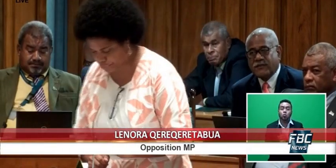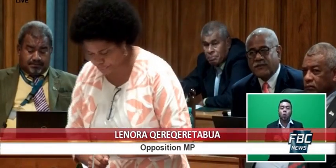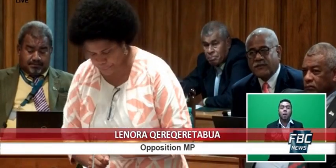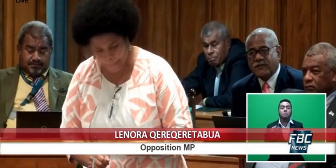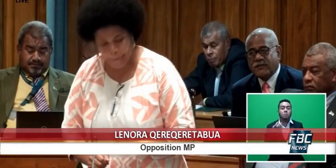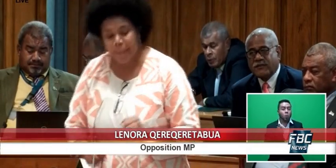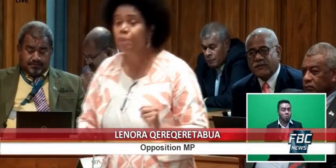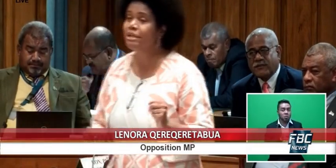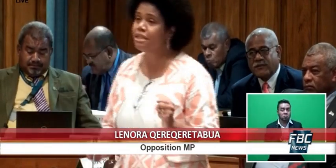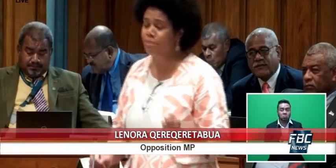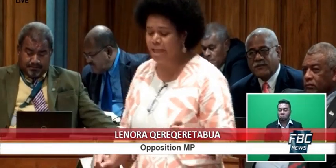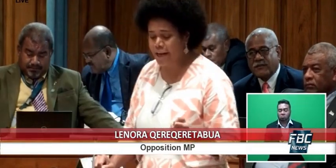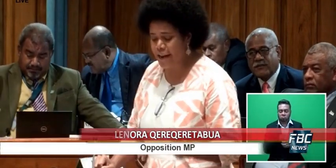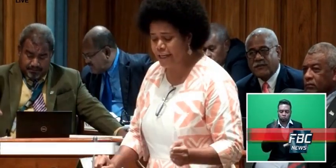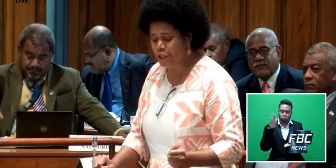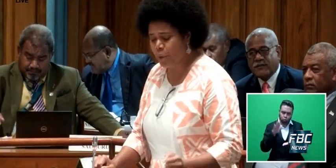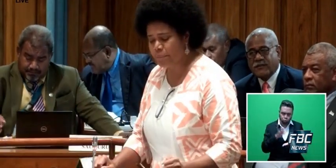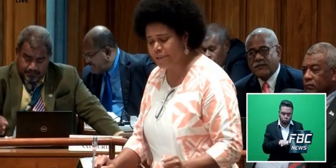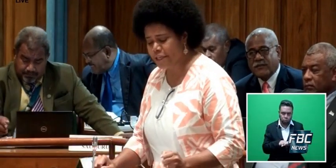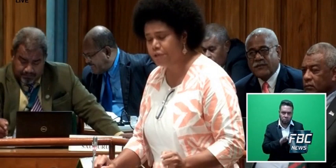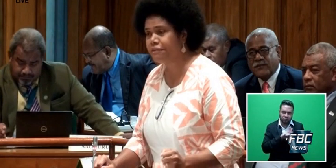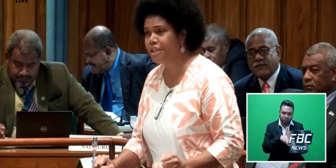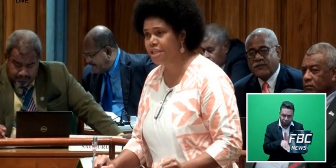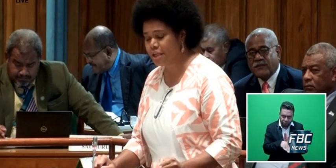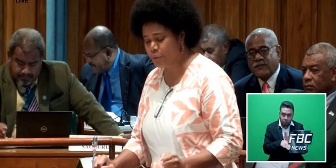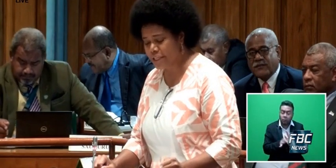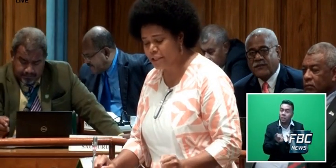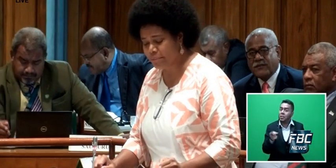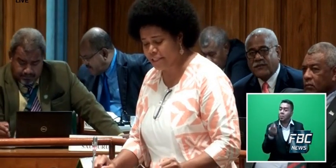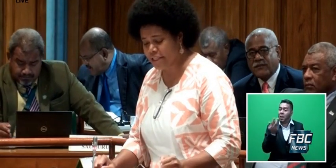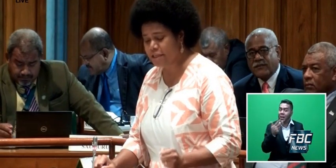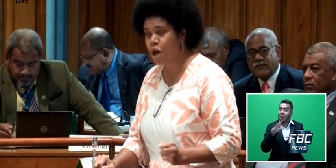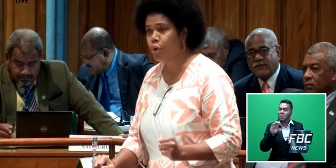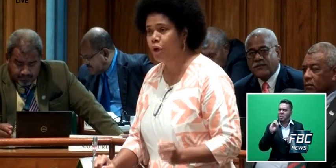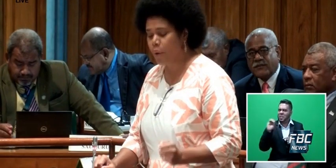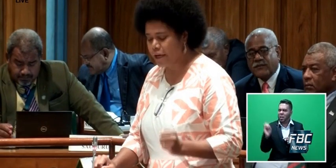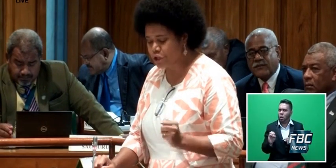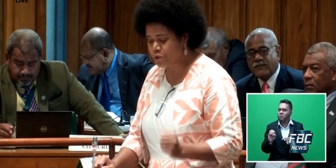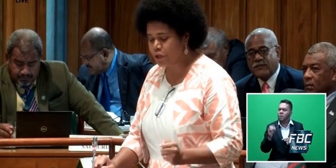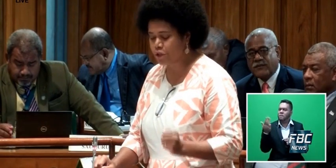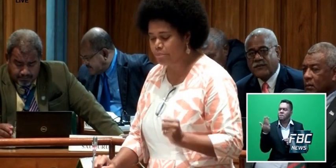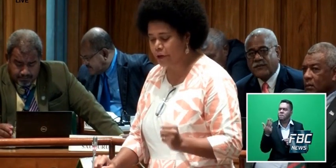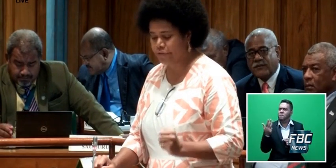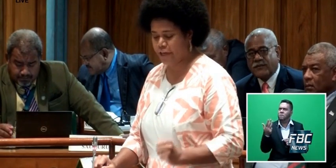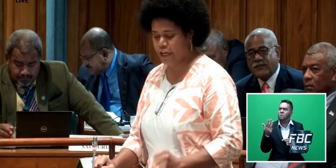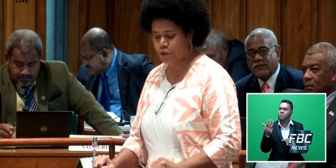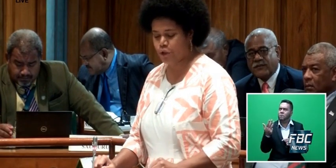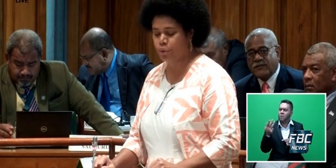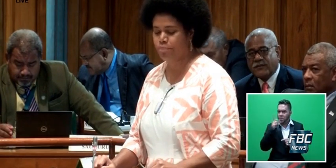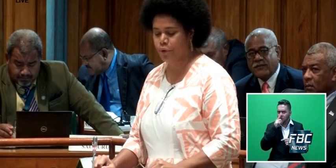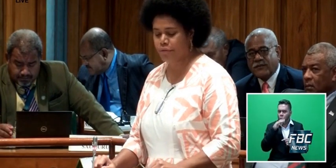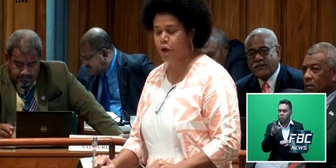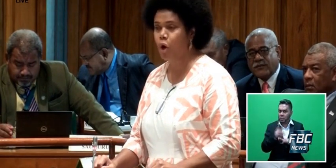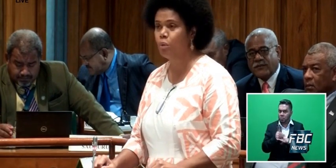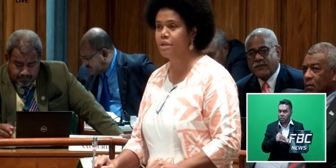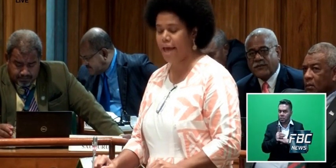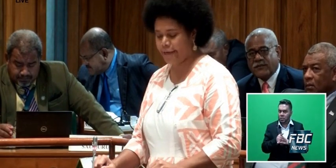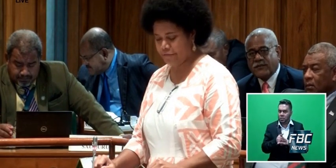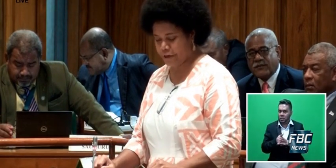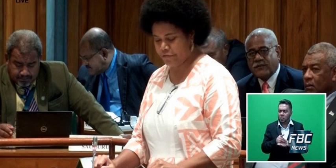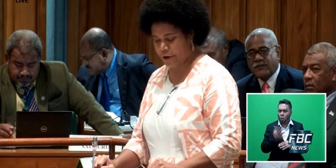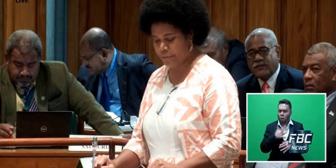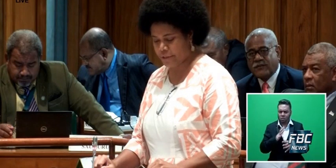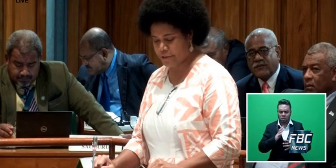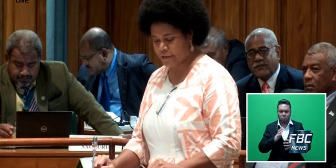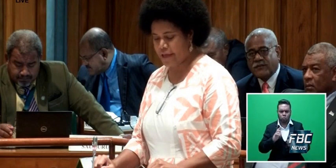education. Mr. Speaker, 91% of Fijians with disabilities require structural modifications to improve their homes and